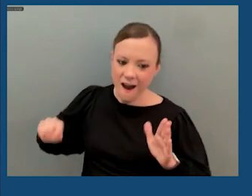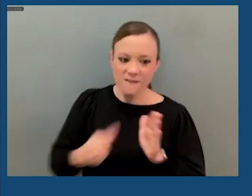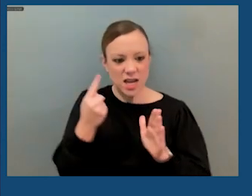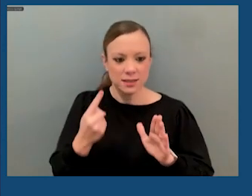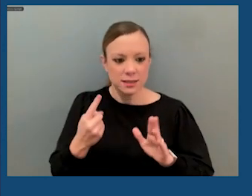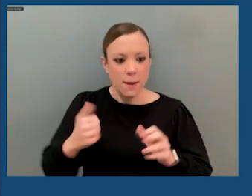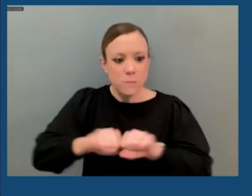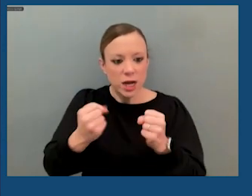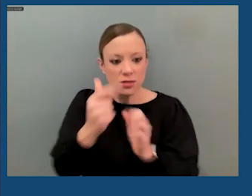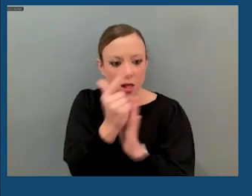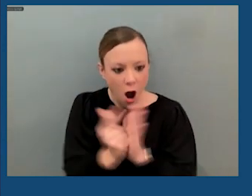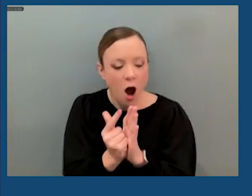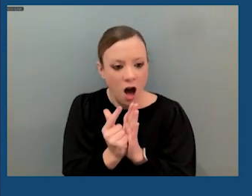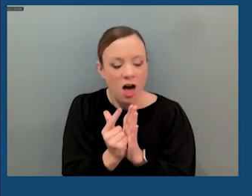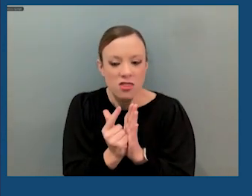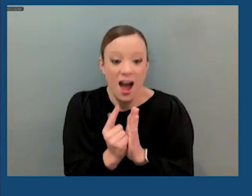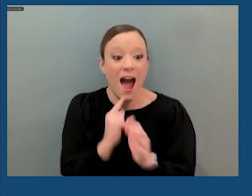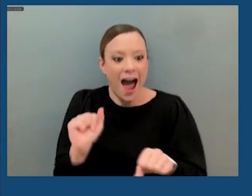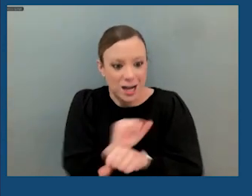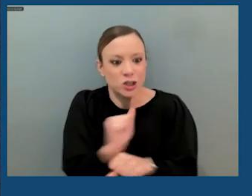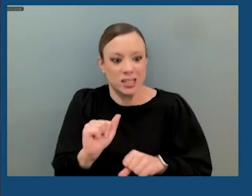yes.